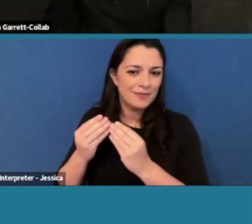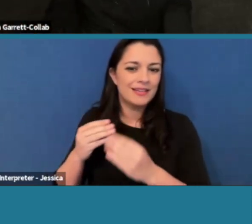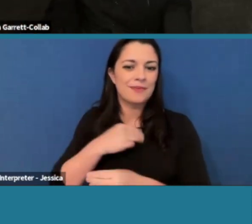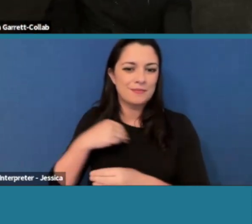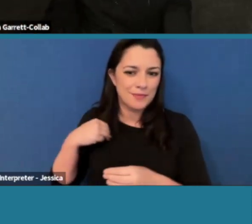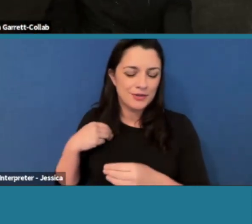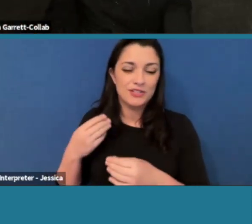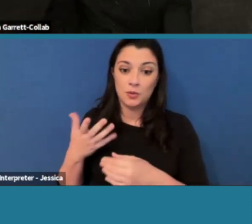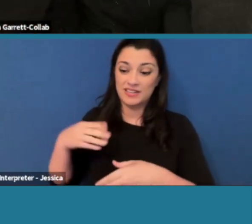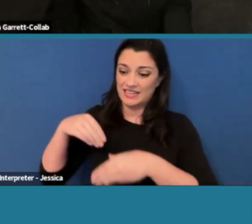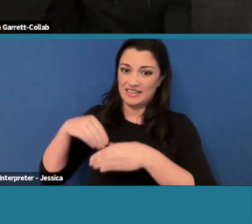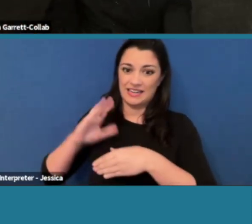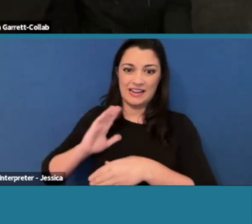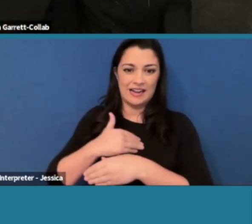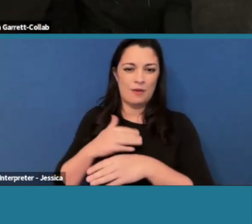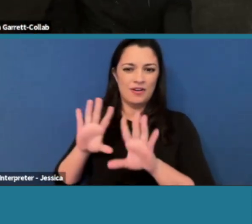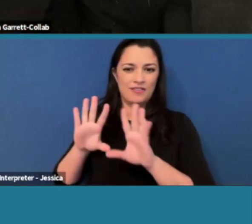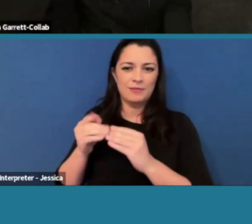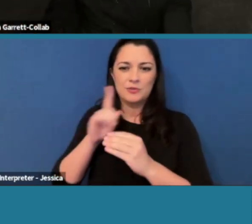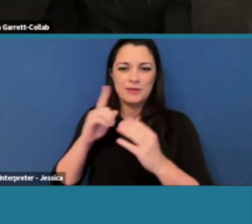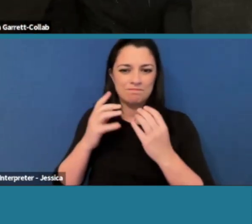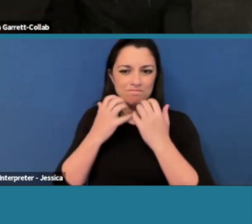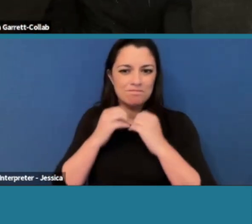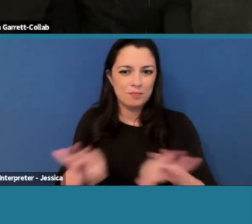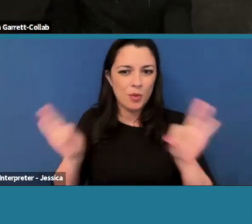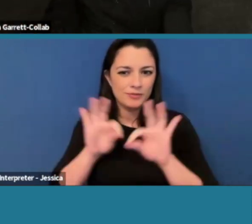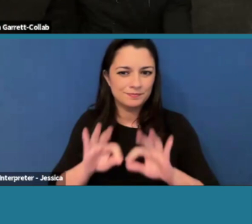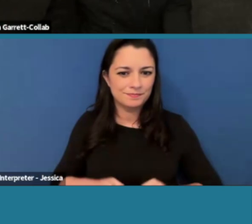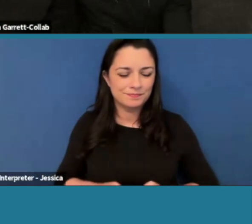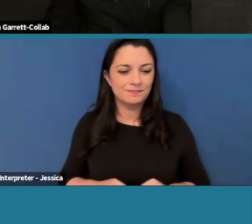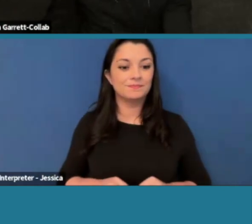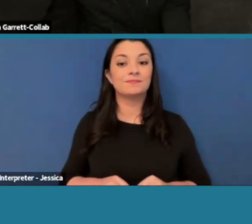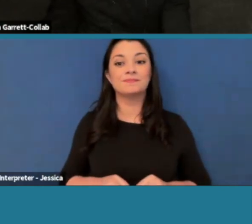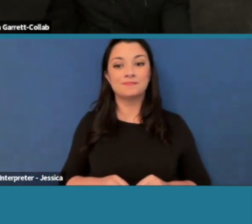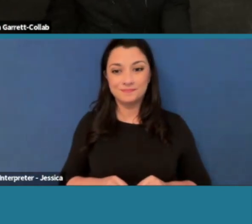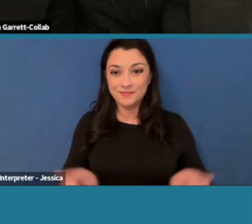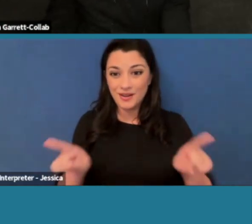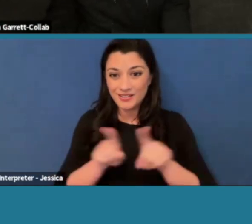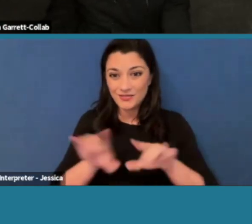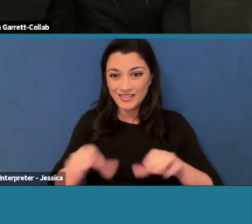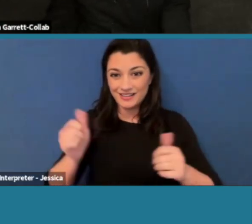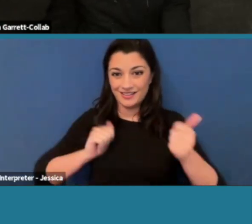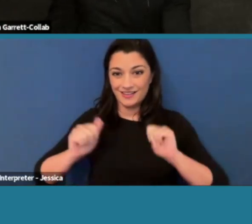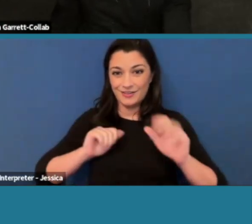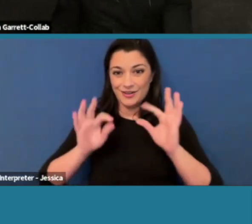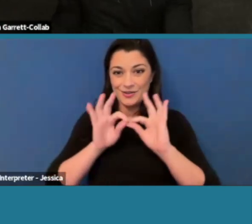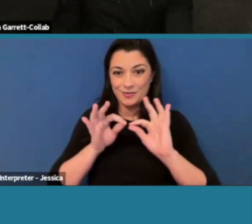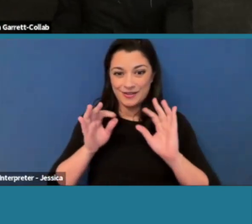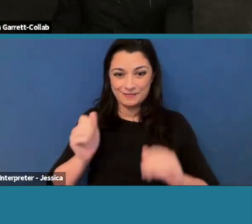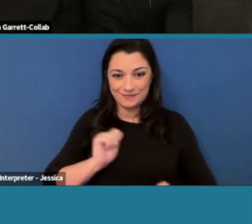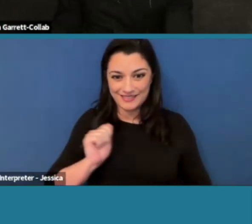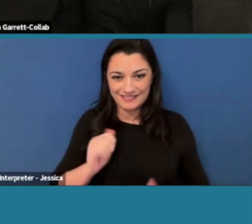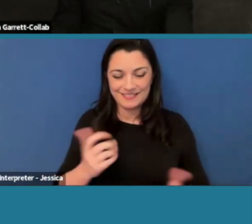the family that we feel it's very important for us. I also have done theatrical interpreting. So that